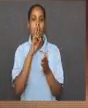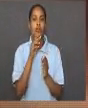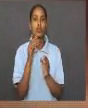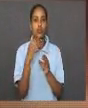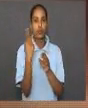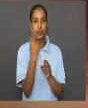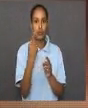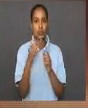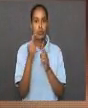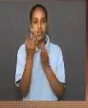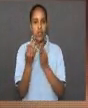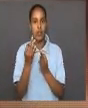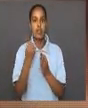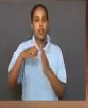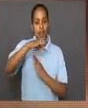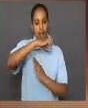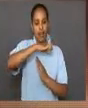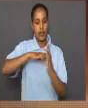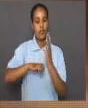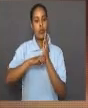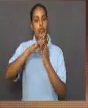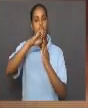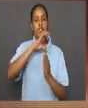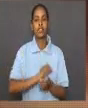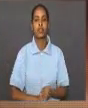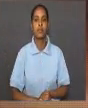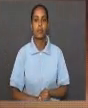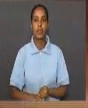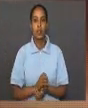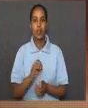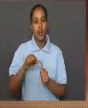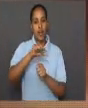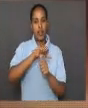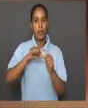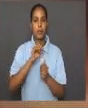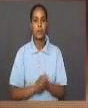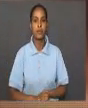used to describe the electron configuration of an atom.